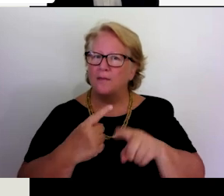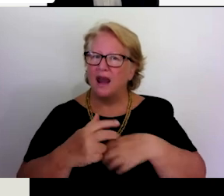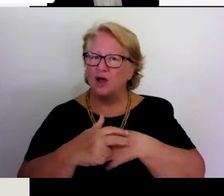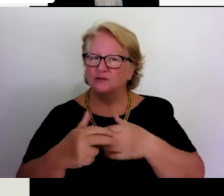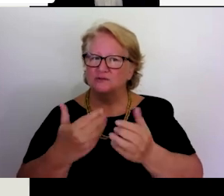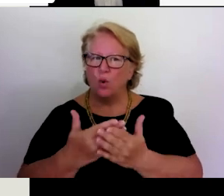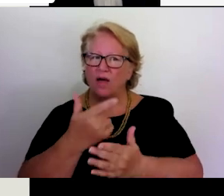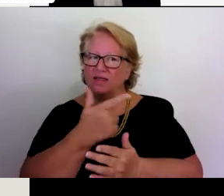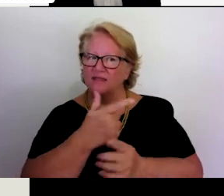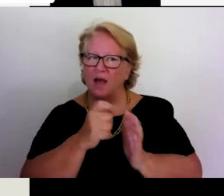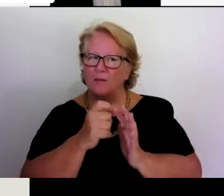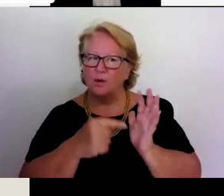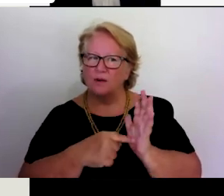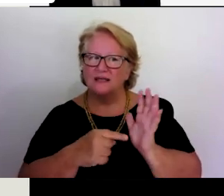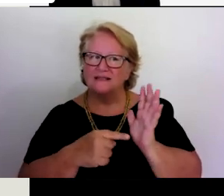this slide,